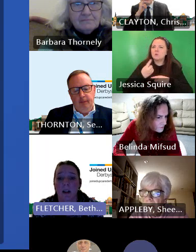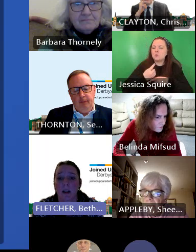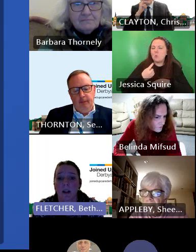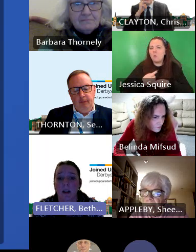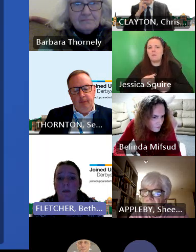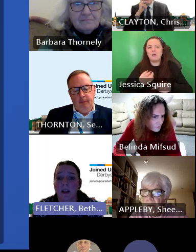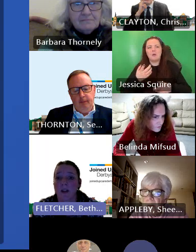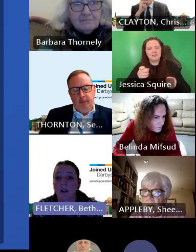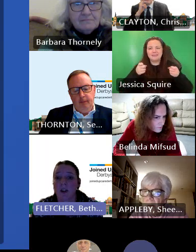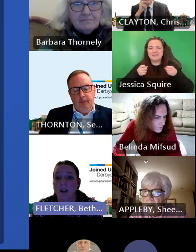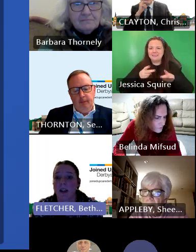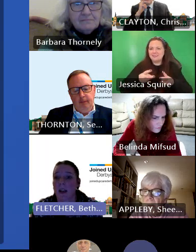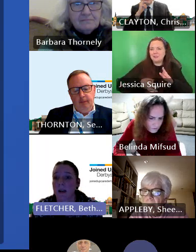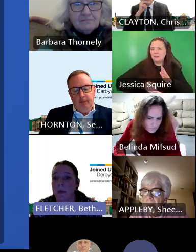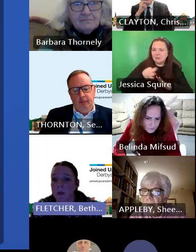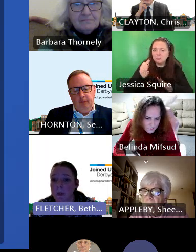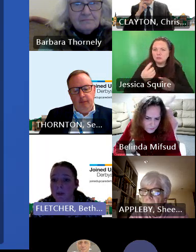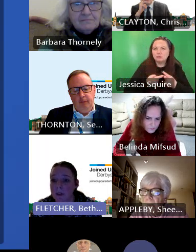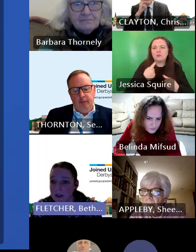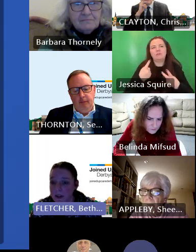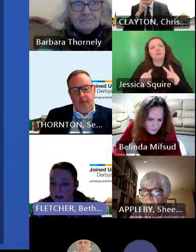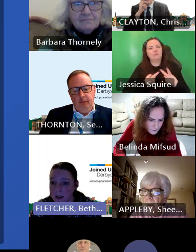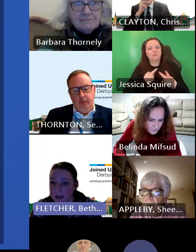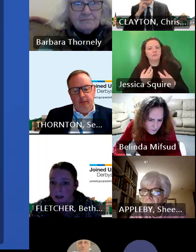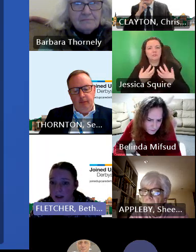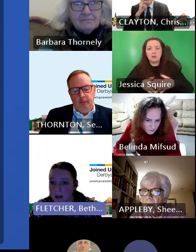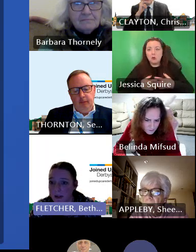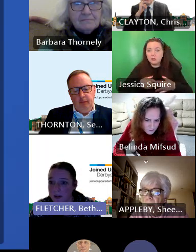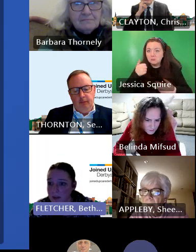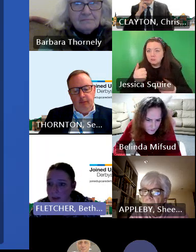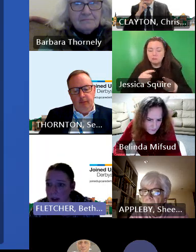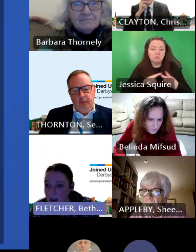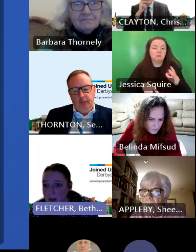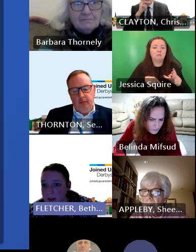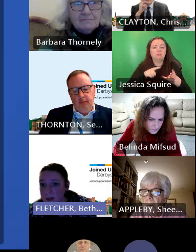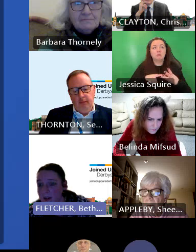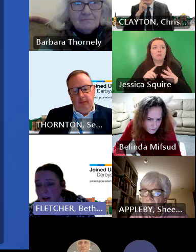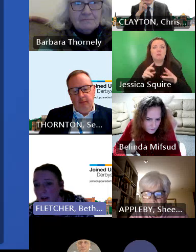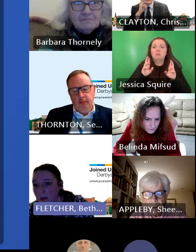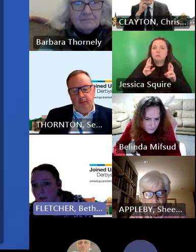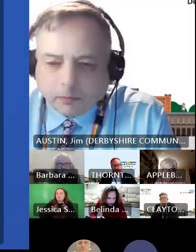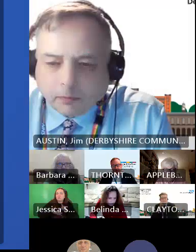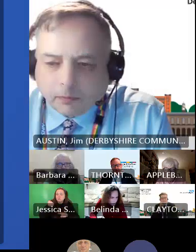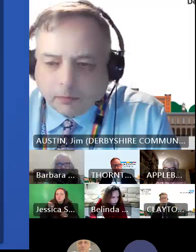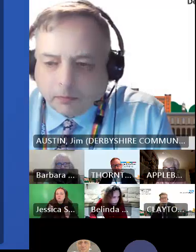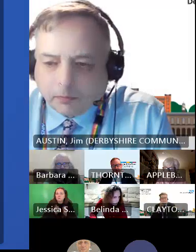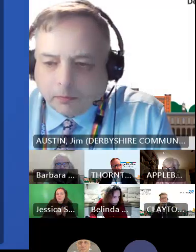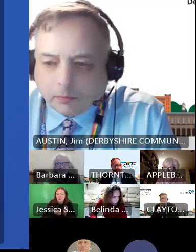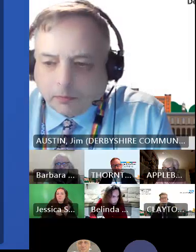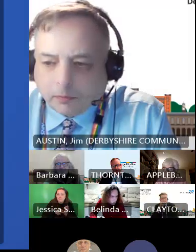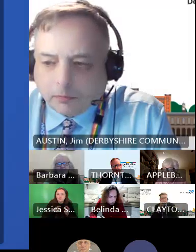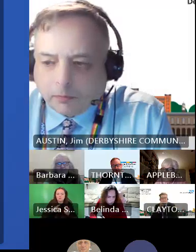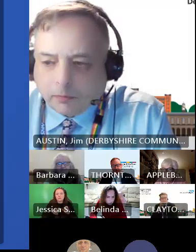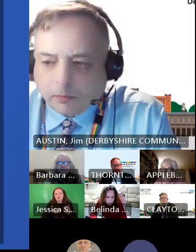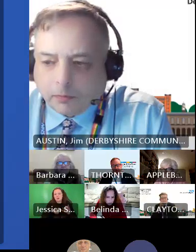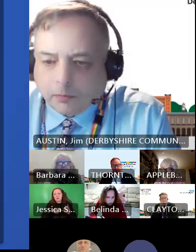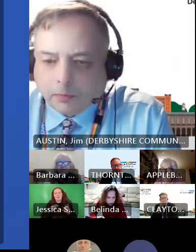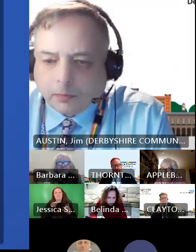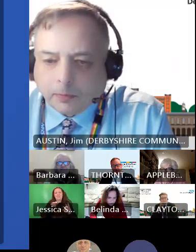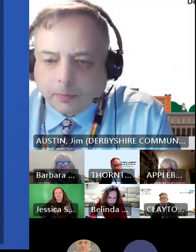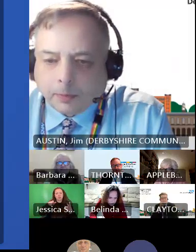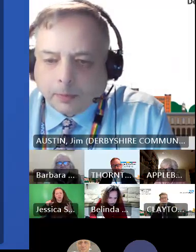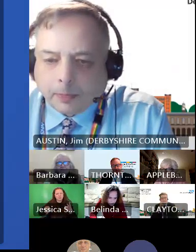information, technology, getting appointments, and then obviously patients. I'm not quite sure that relates to it. Might be experiences or the